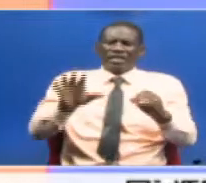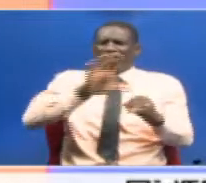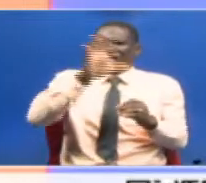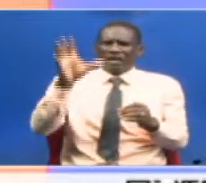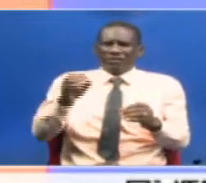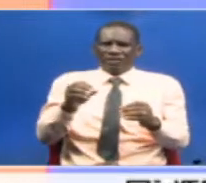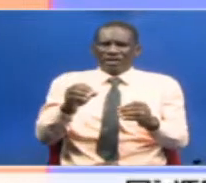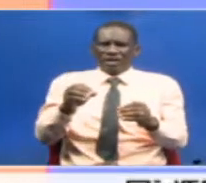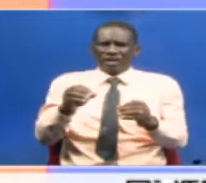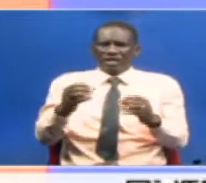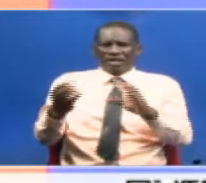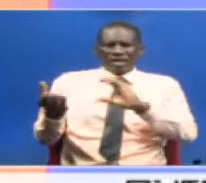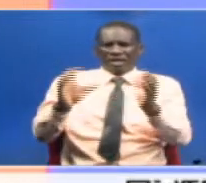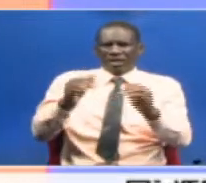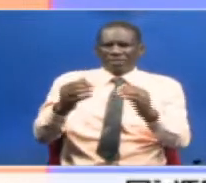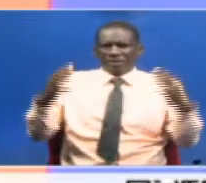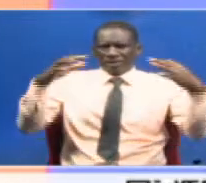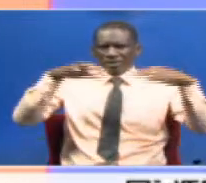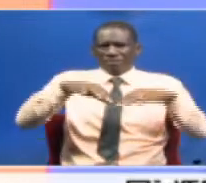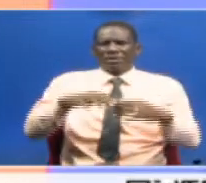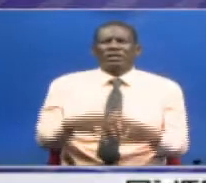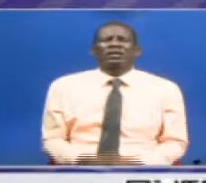Climate Summit.